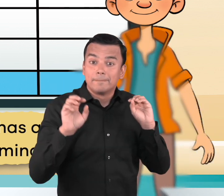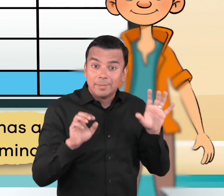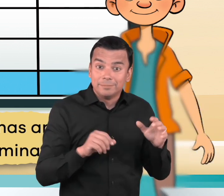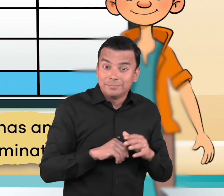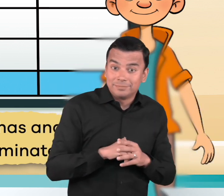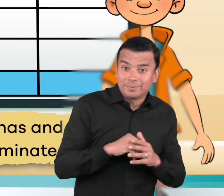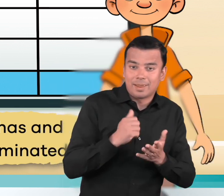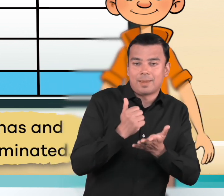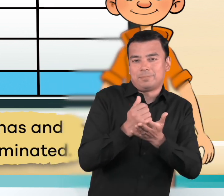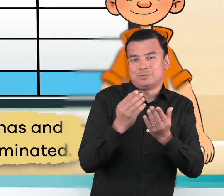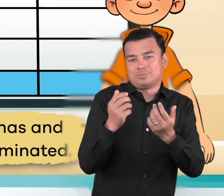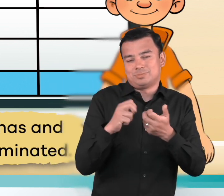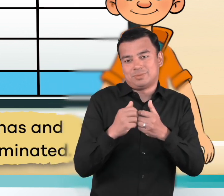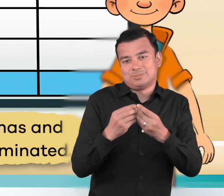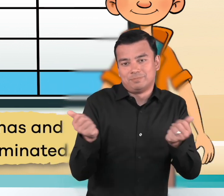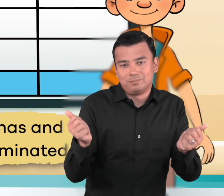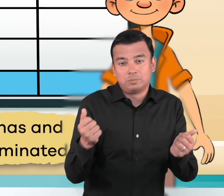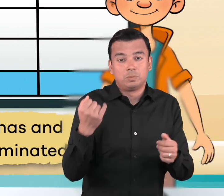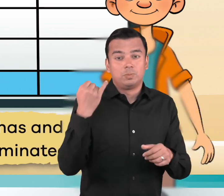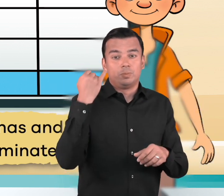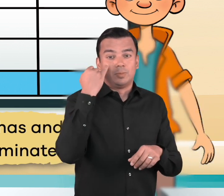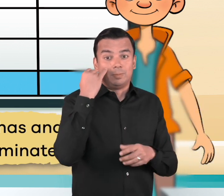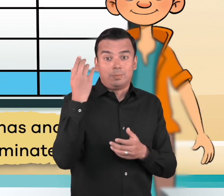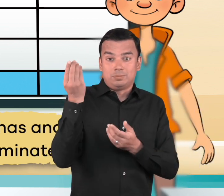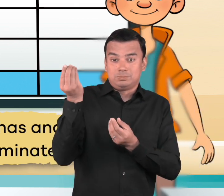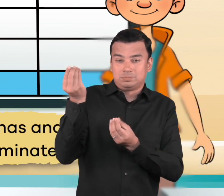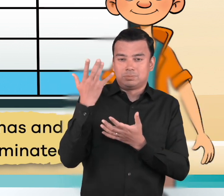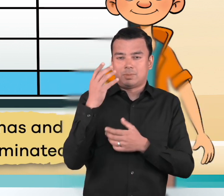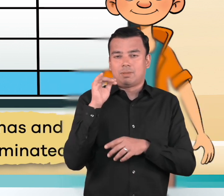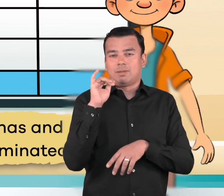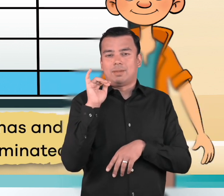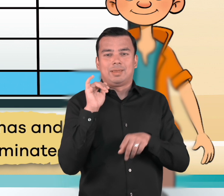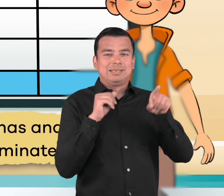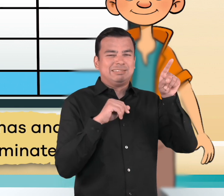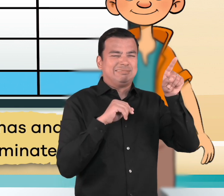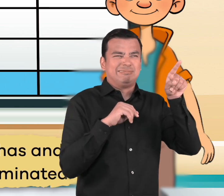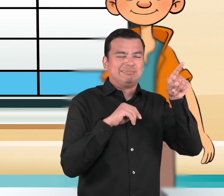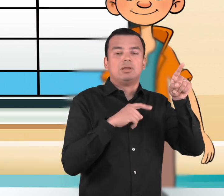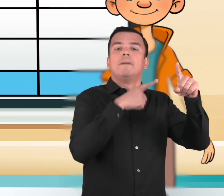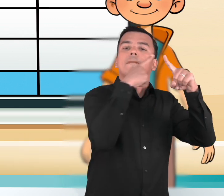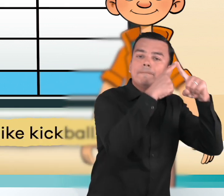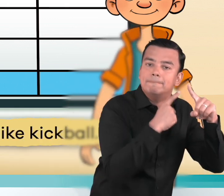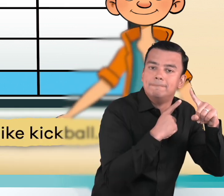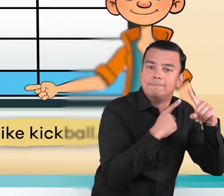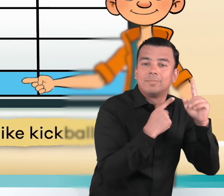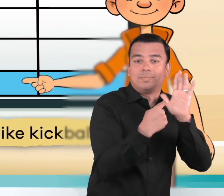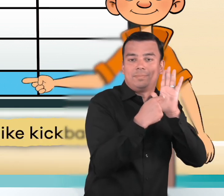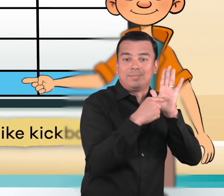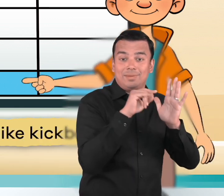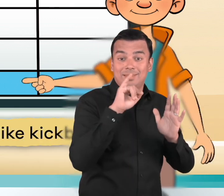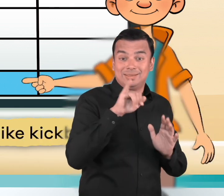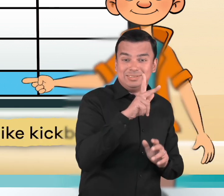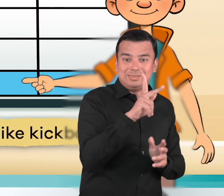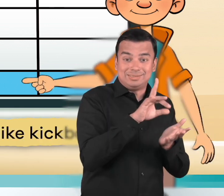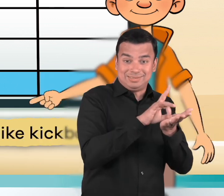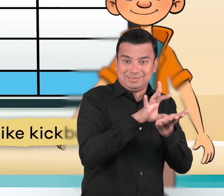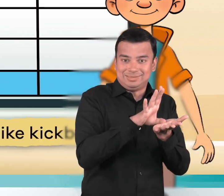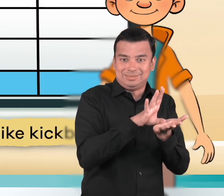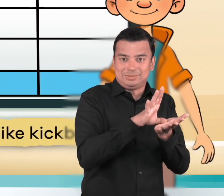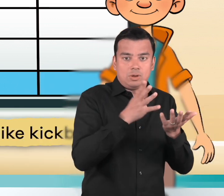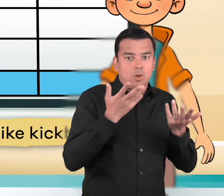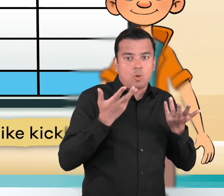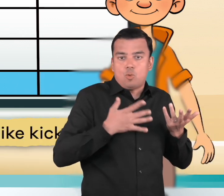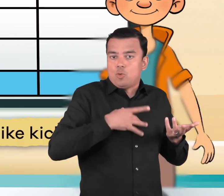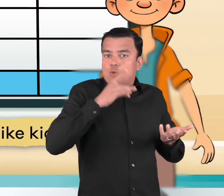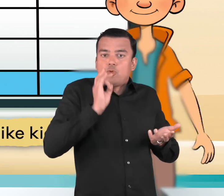has and draw an X every time an option is eliminated. Since JK kicks a ball